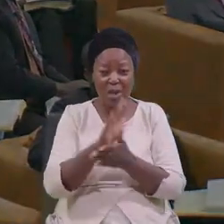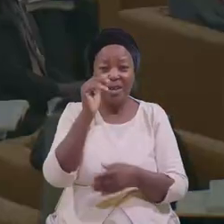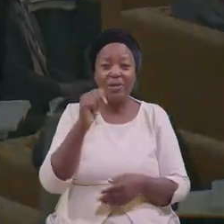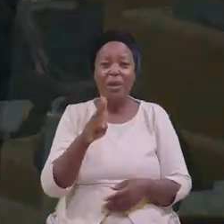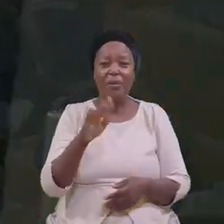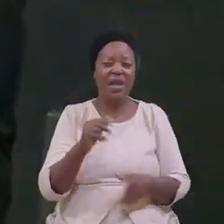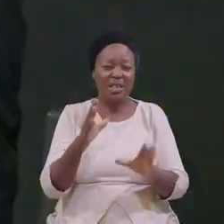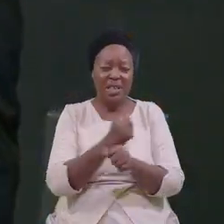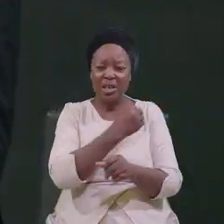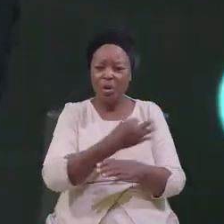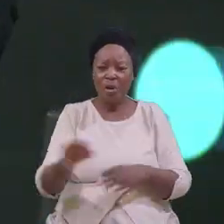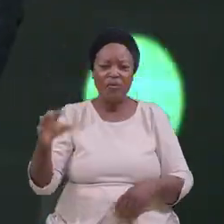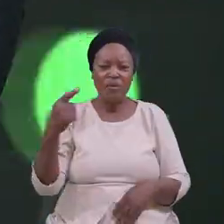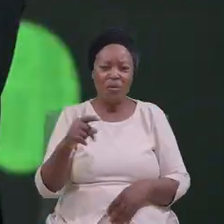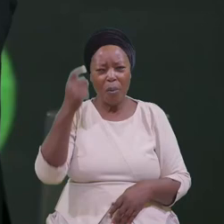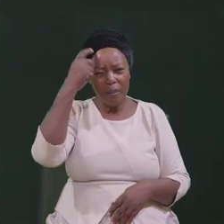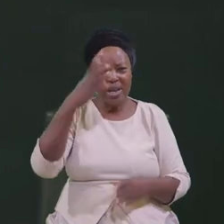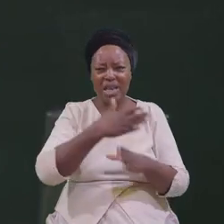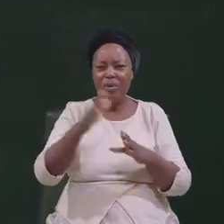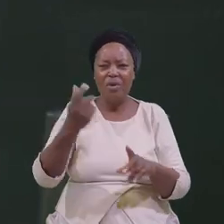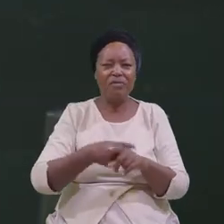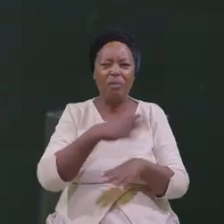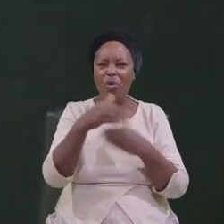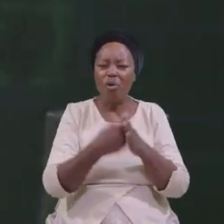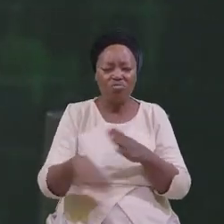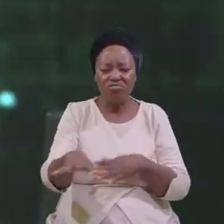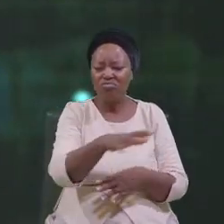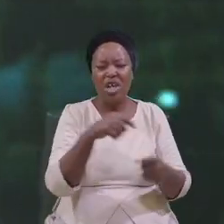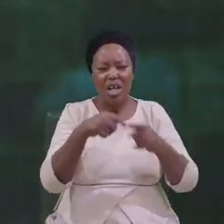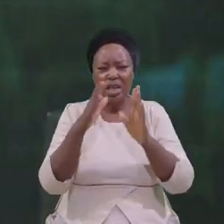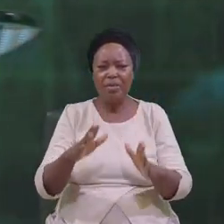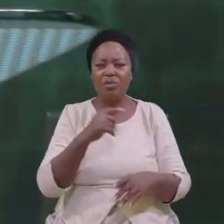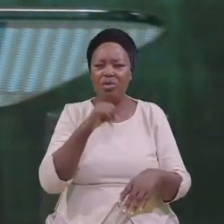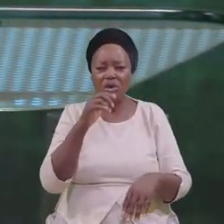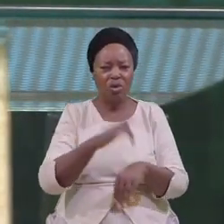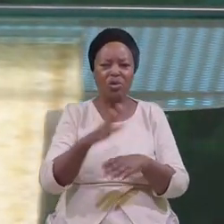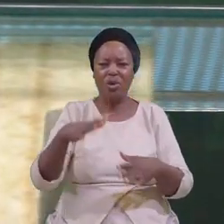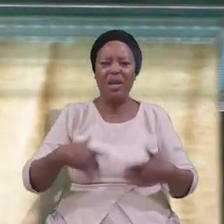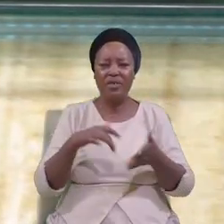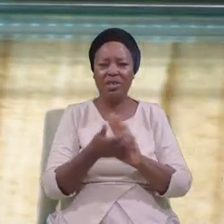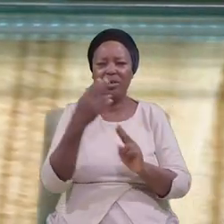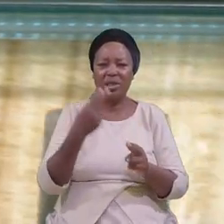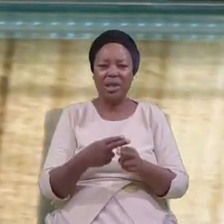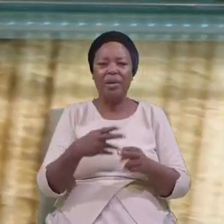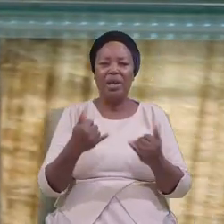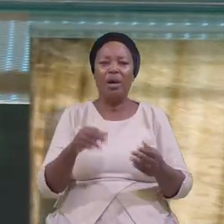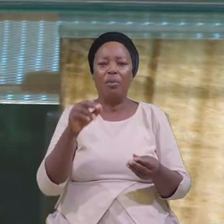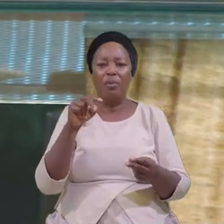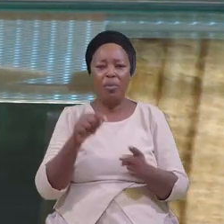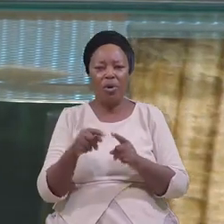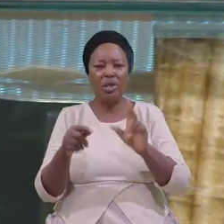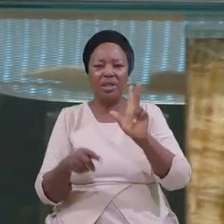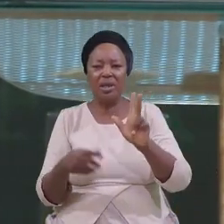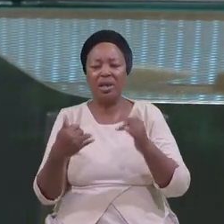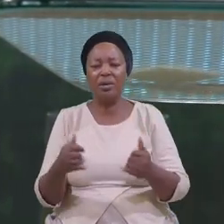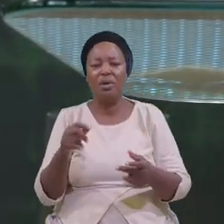your mind away from those enemies. They will not touch your life in Jesus' name. We're coming to point number